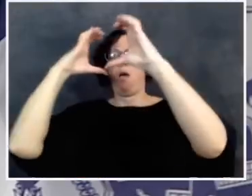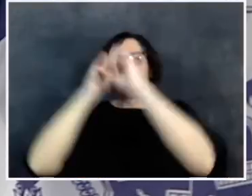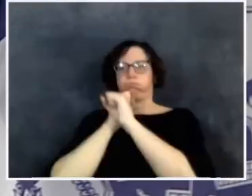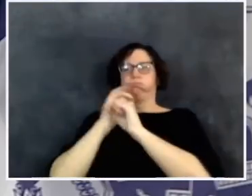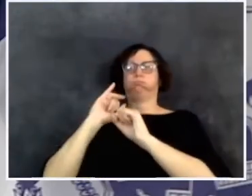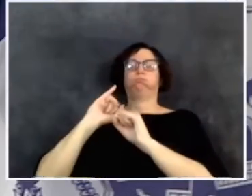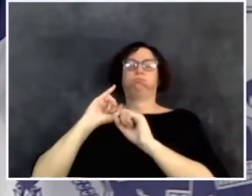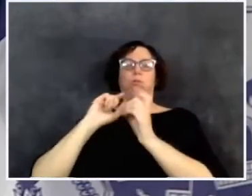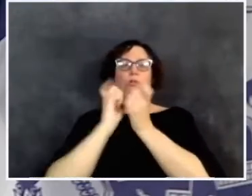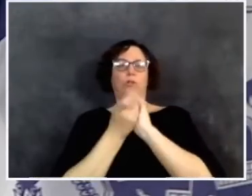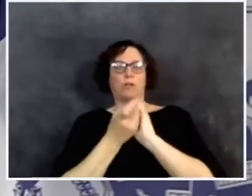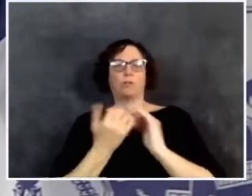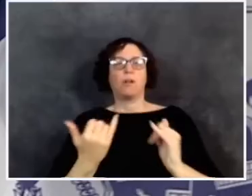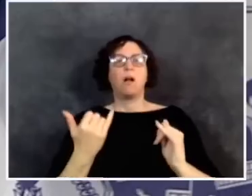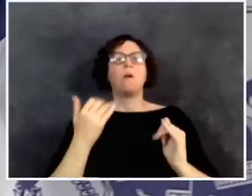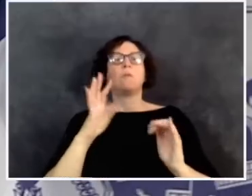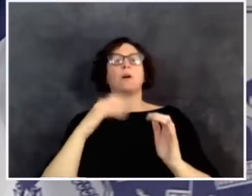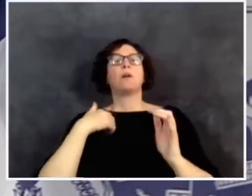beds?